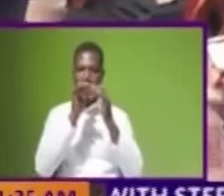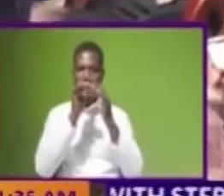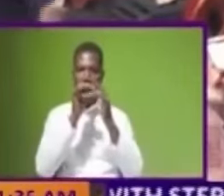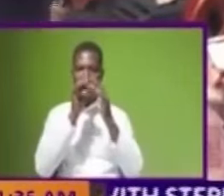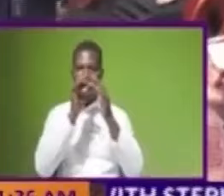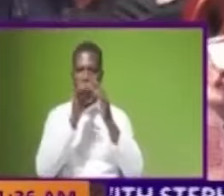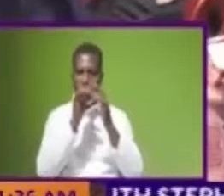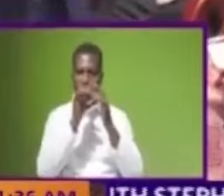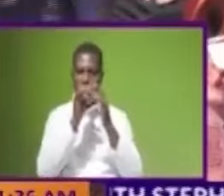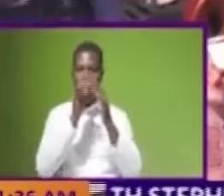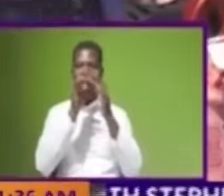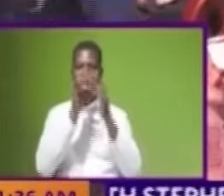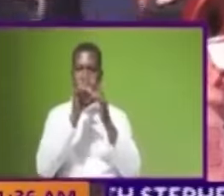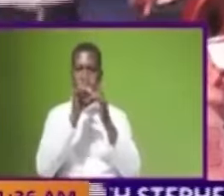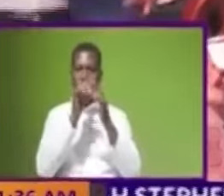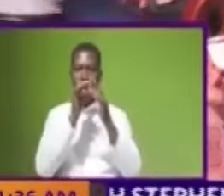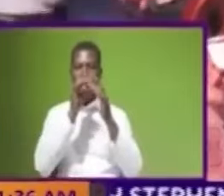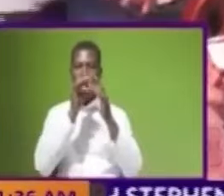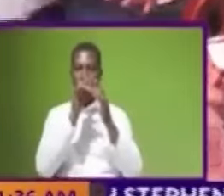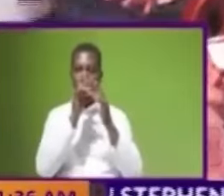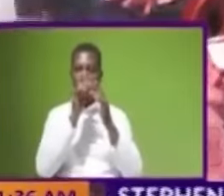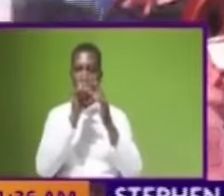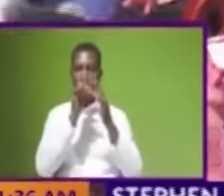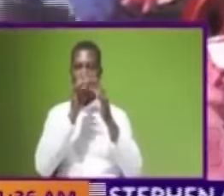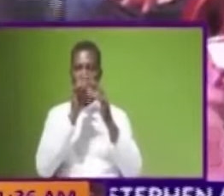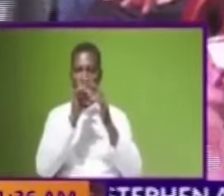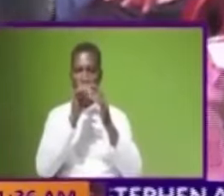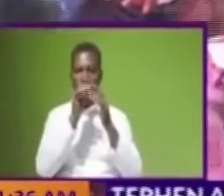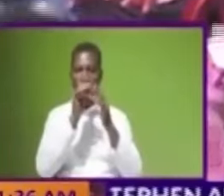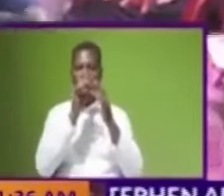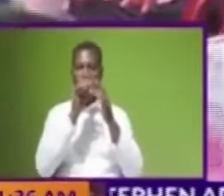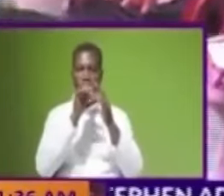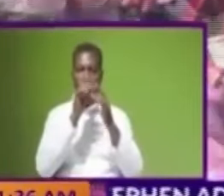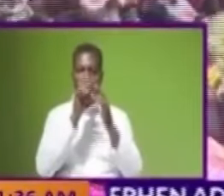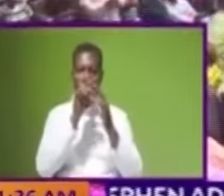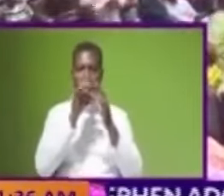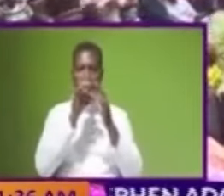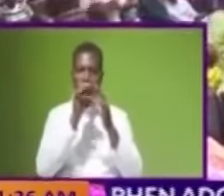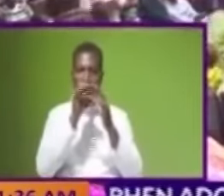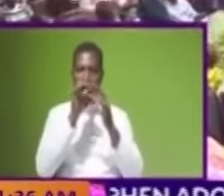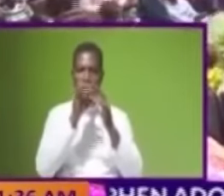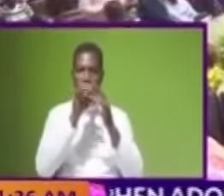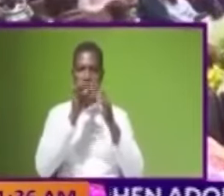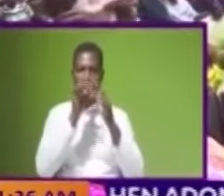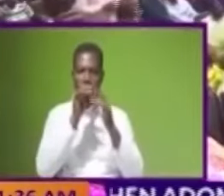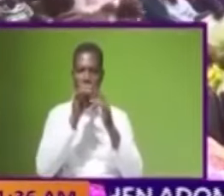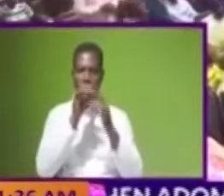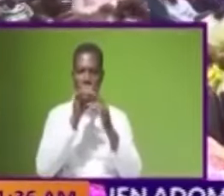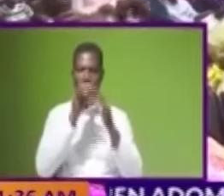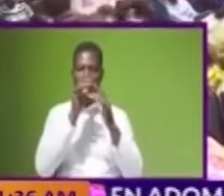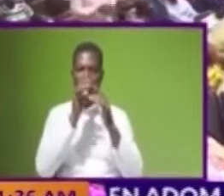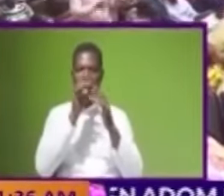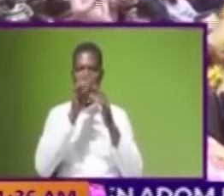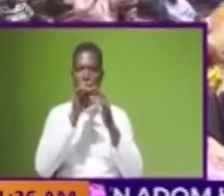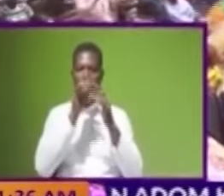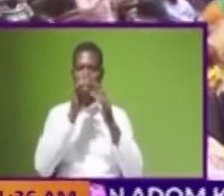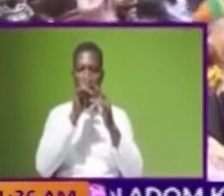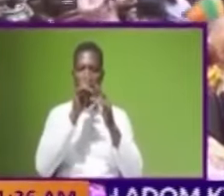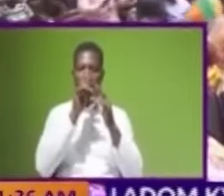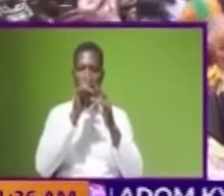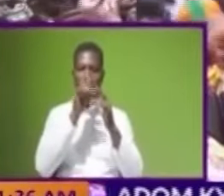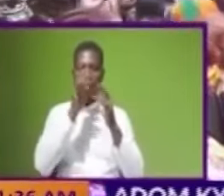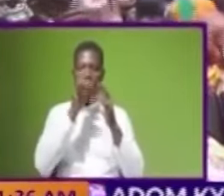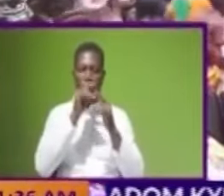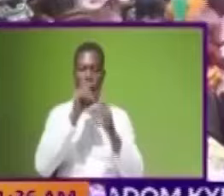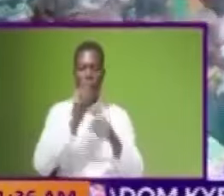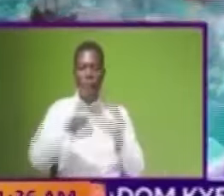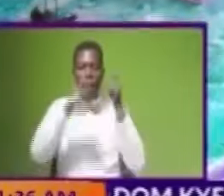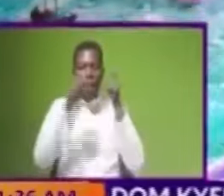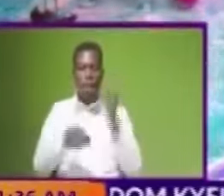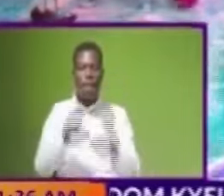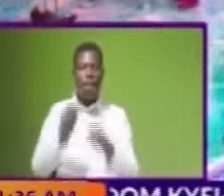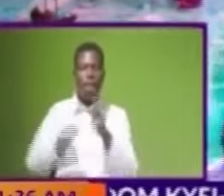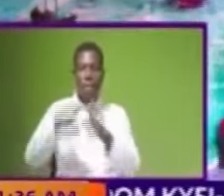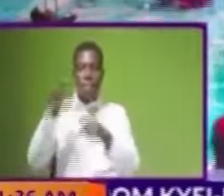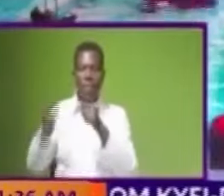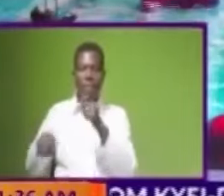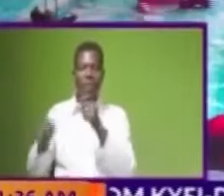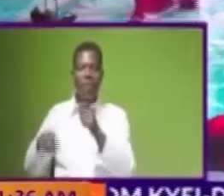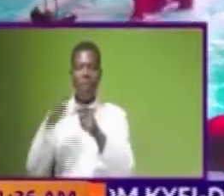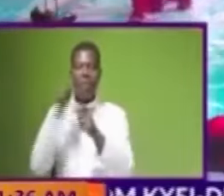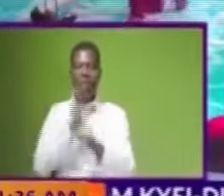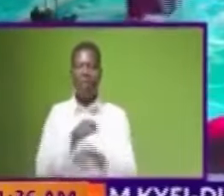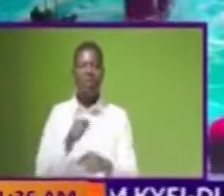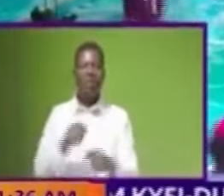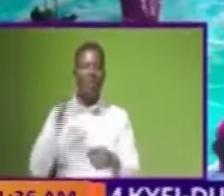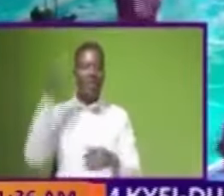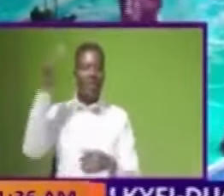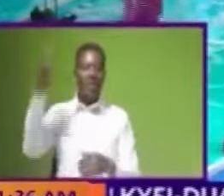near? I was so sure so be a couple of pass and because can be usuro. No. Ni pakuro no nche Stephen Adum Chedua o. Me catch